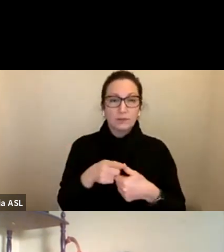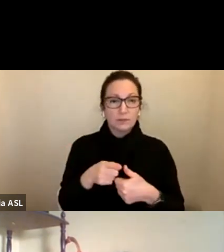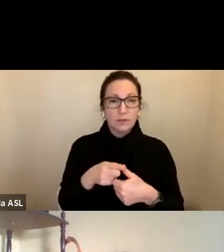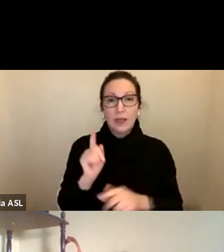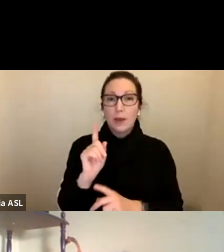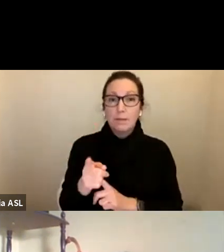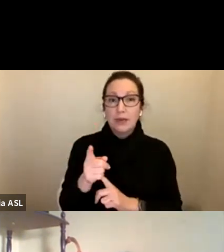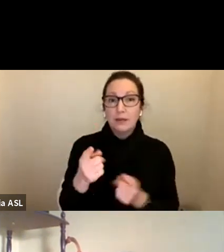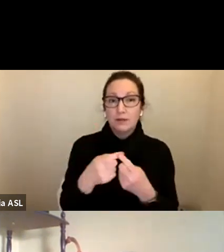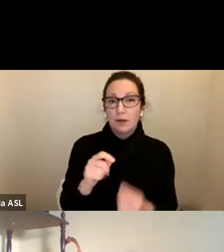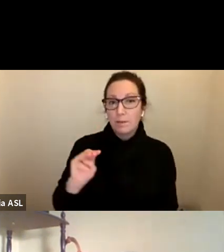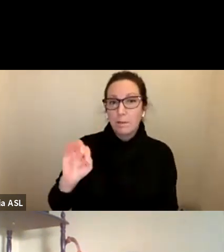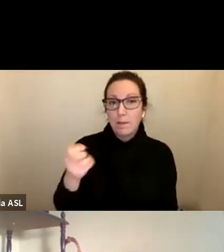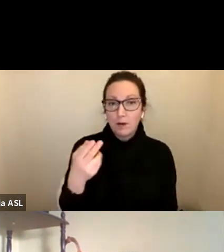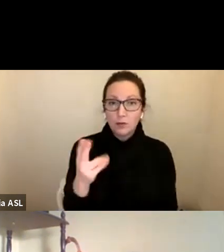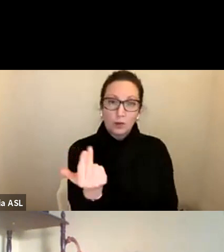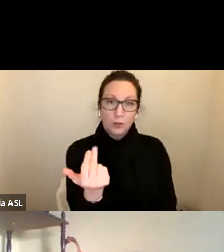the March 13th meeting.